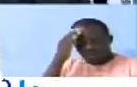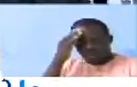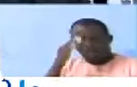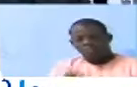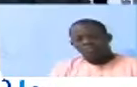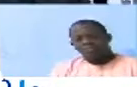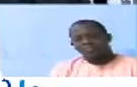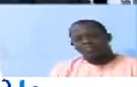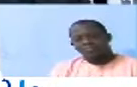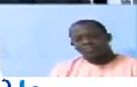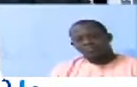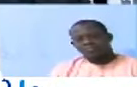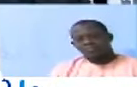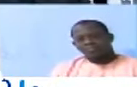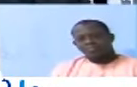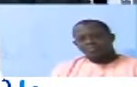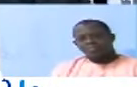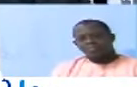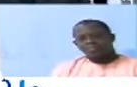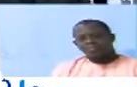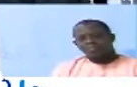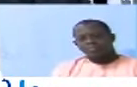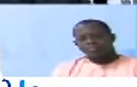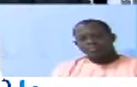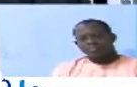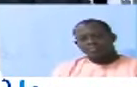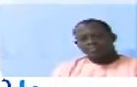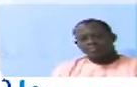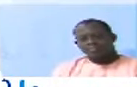1955 or it was